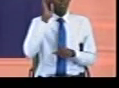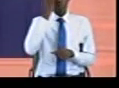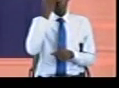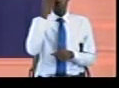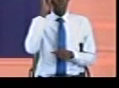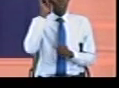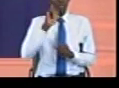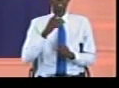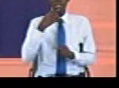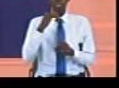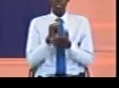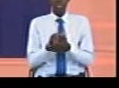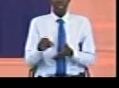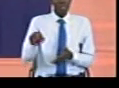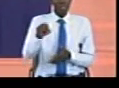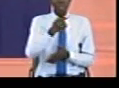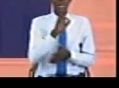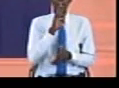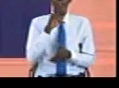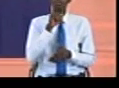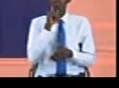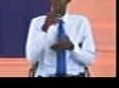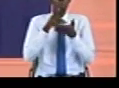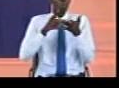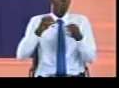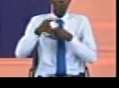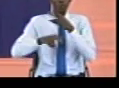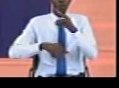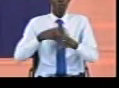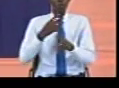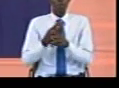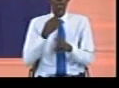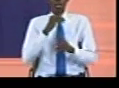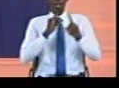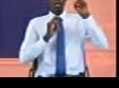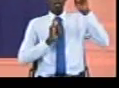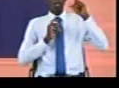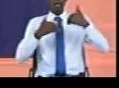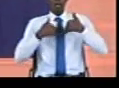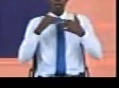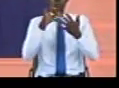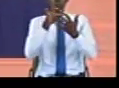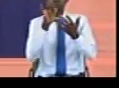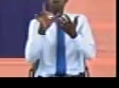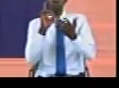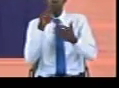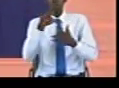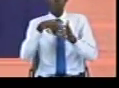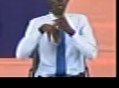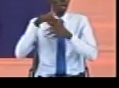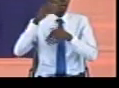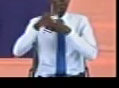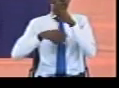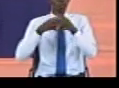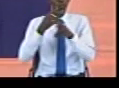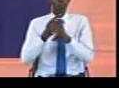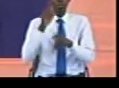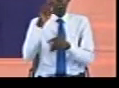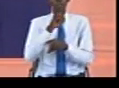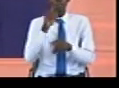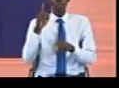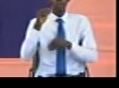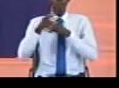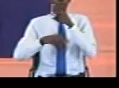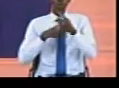the world. And he says, but I have chosen you out of the world, therefore the world hates